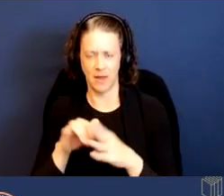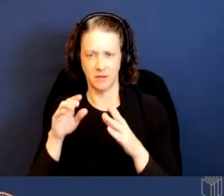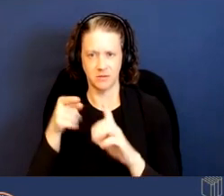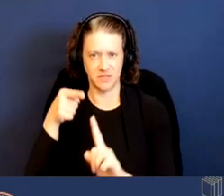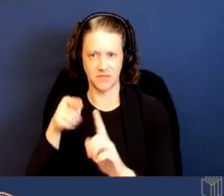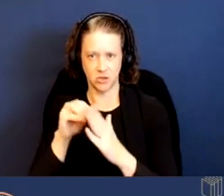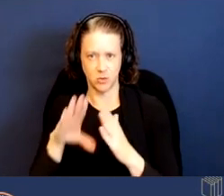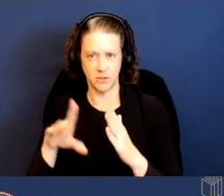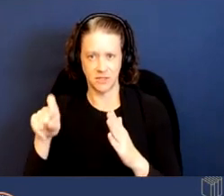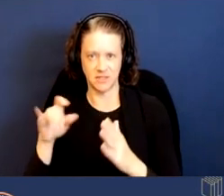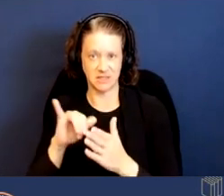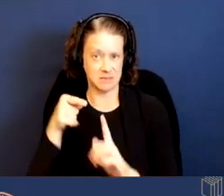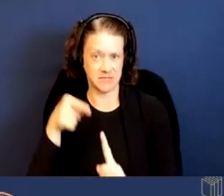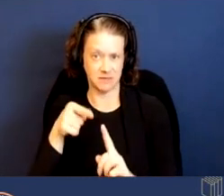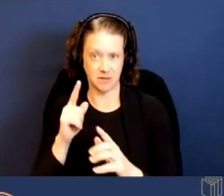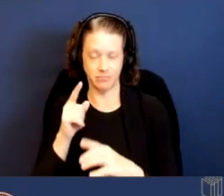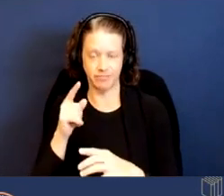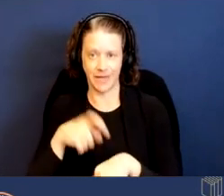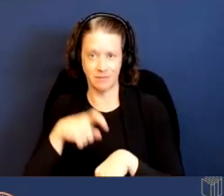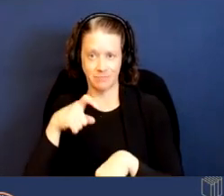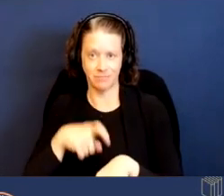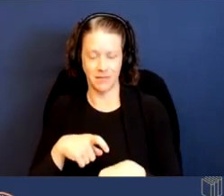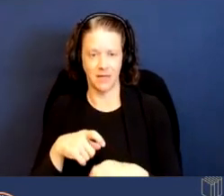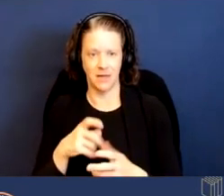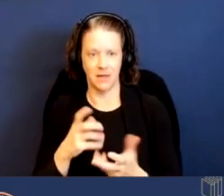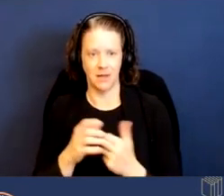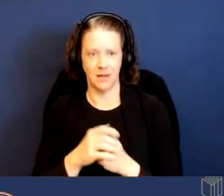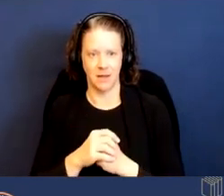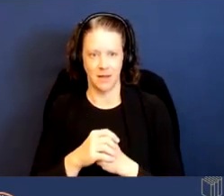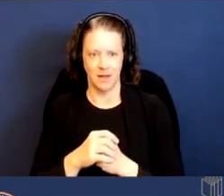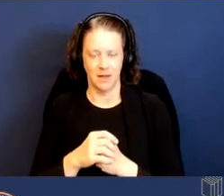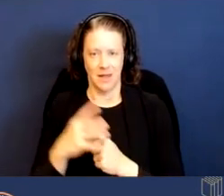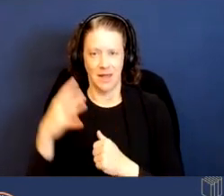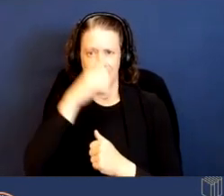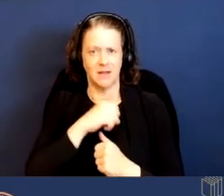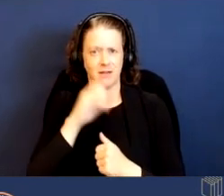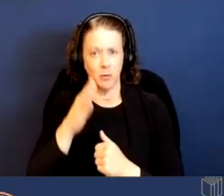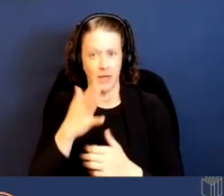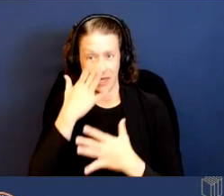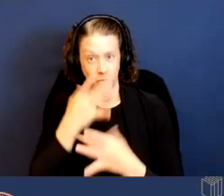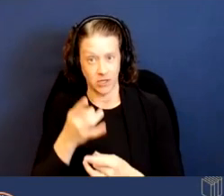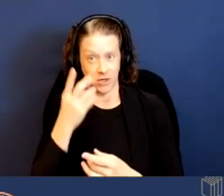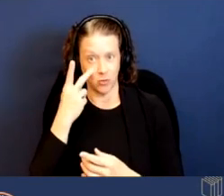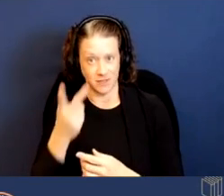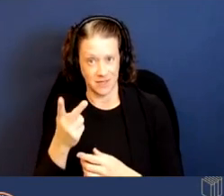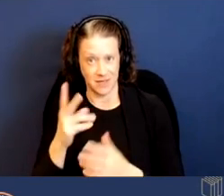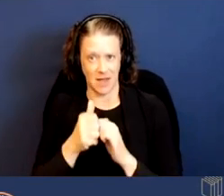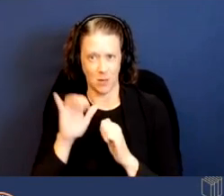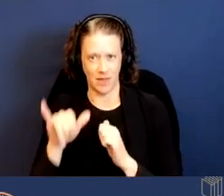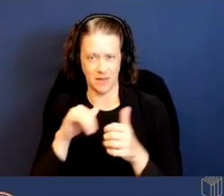And so it's hard to, I guess it'll be interesting to see how the study